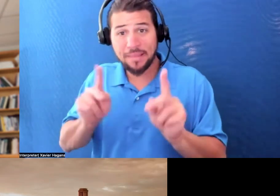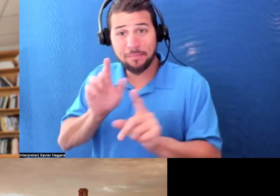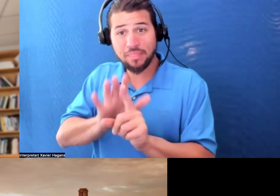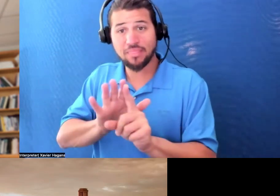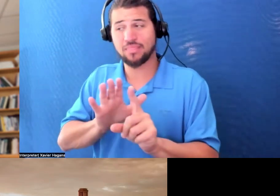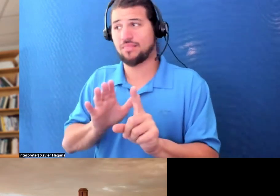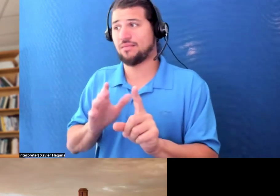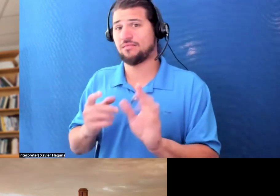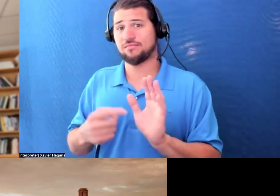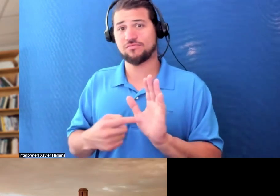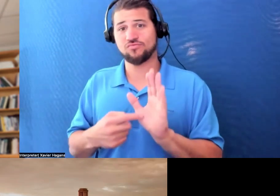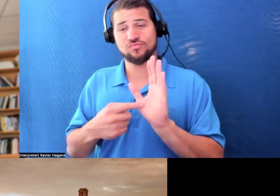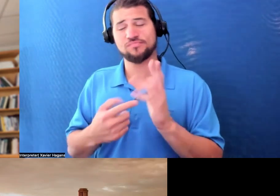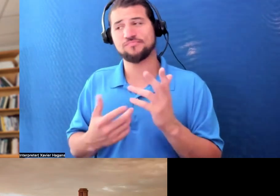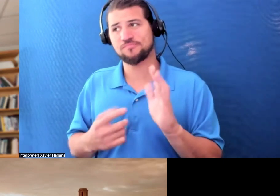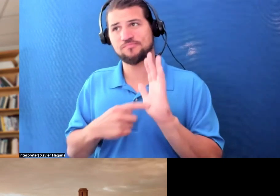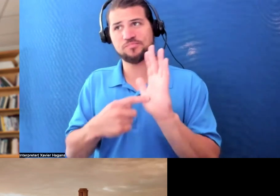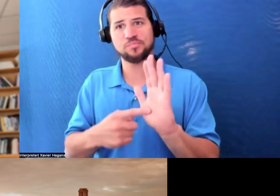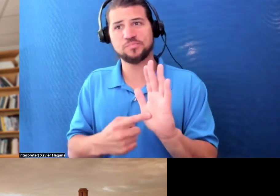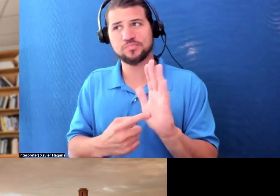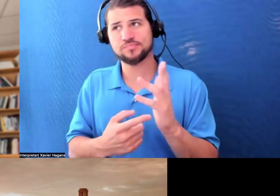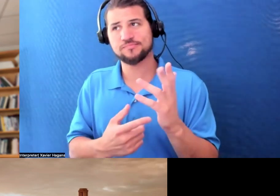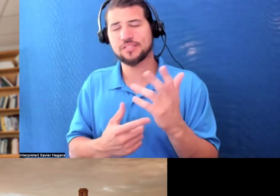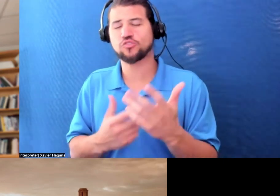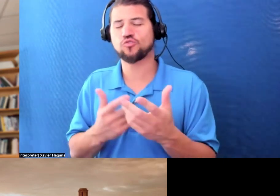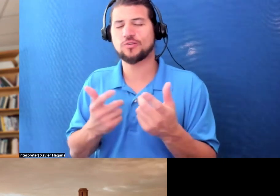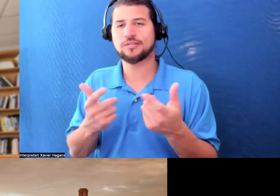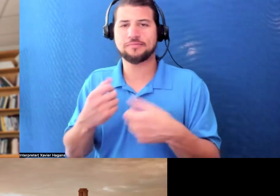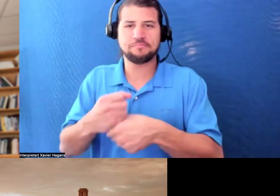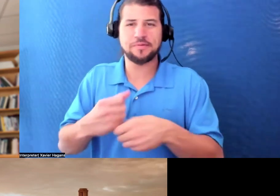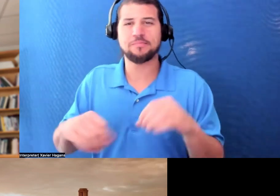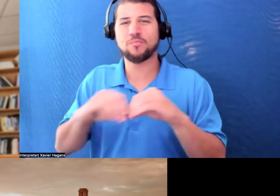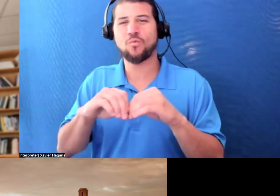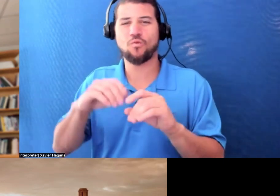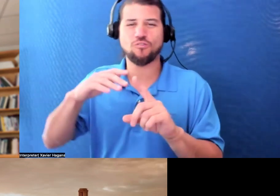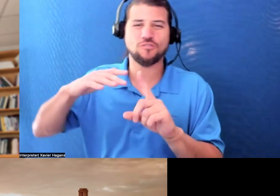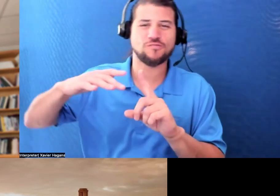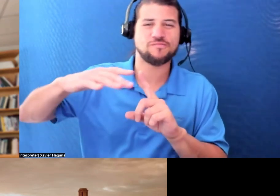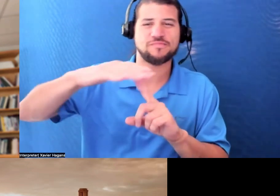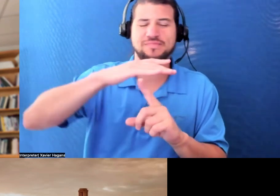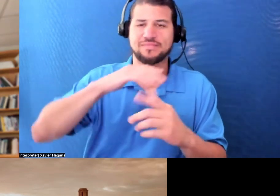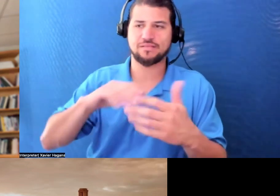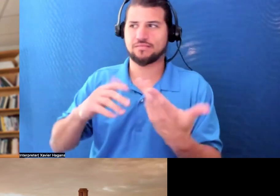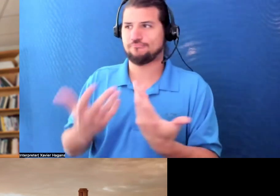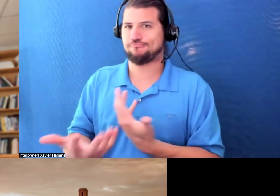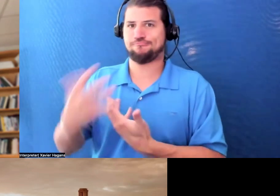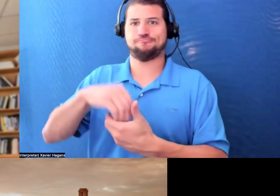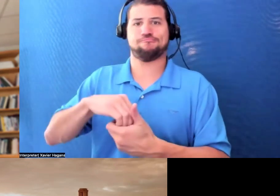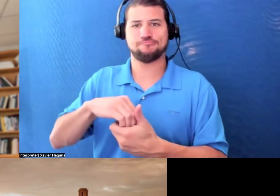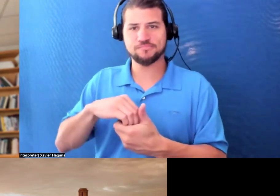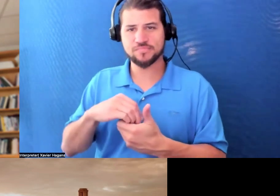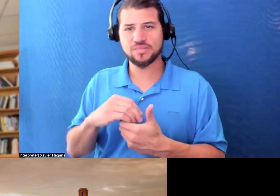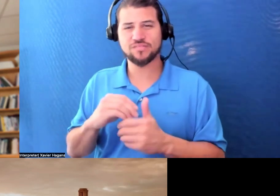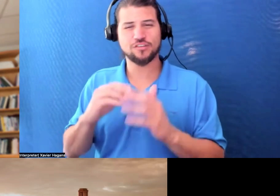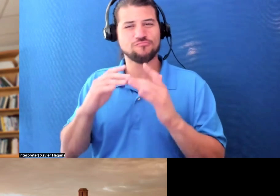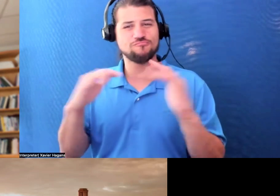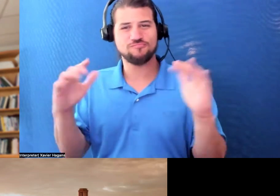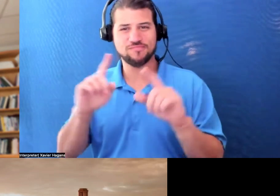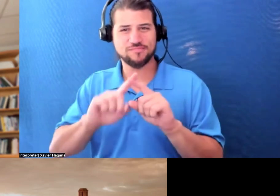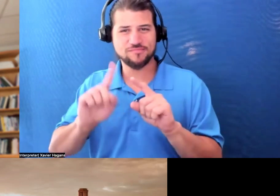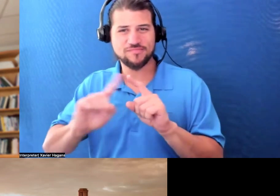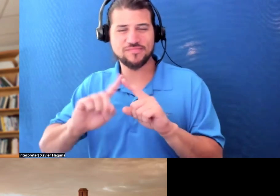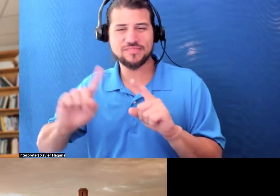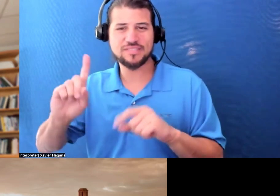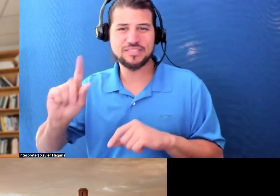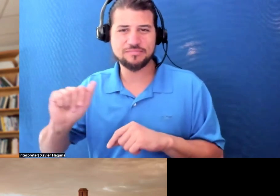more uh, inclusive learning environment across a variety of different disabilities. So that's what kind of drew